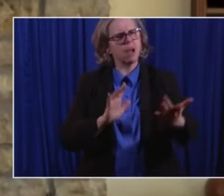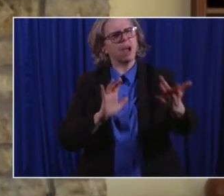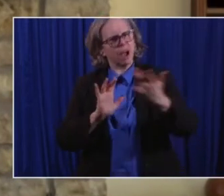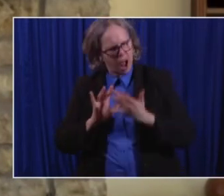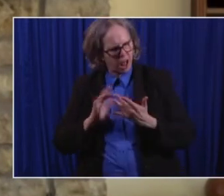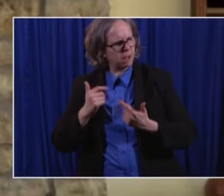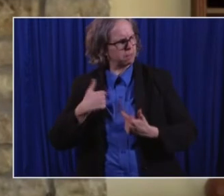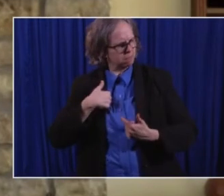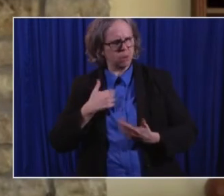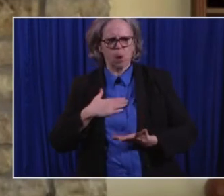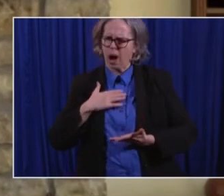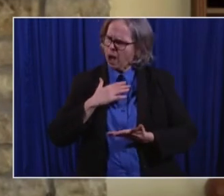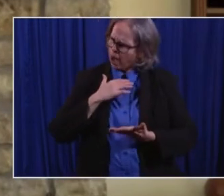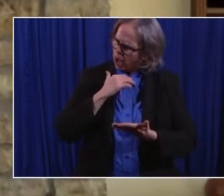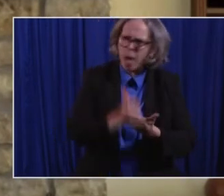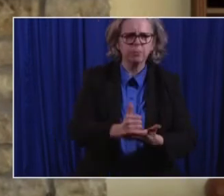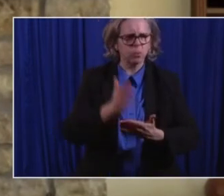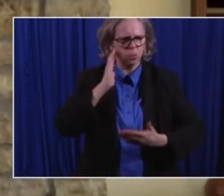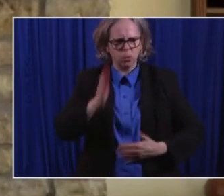Contact tracing is very important.